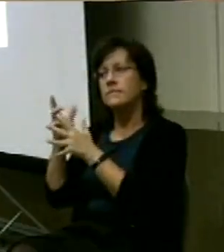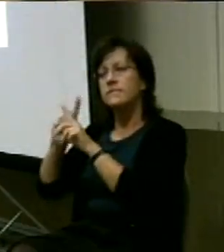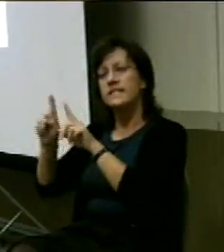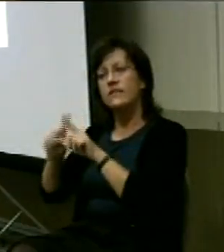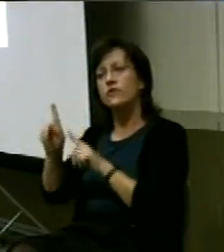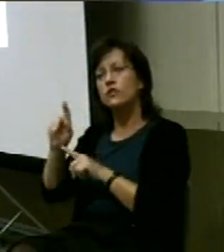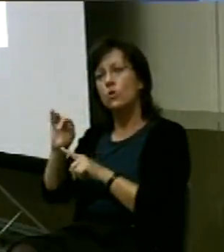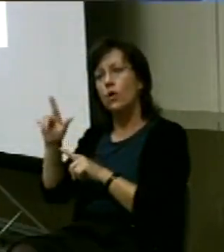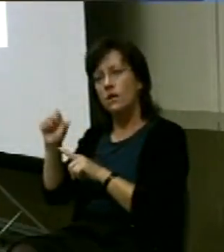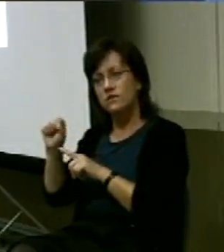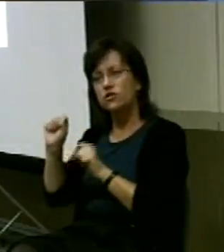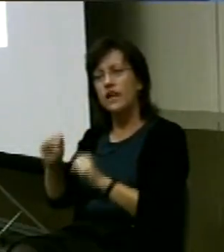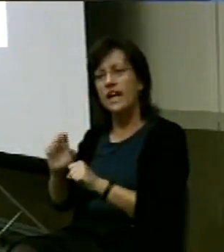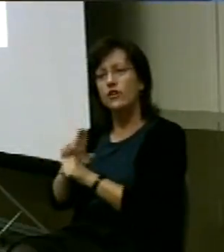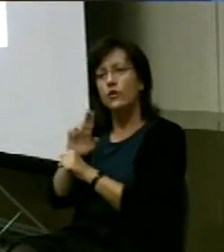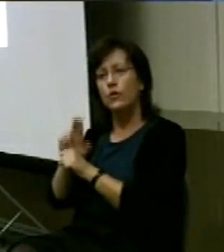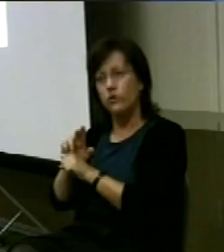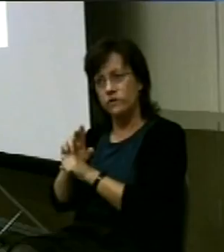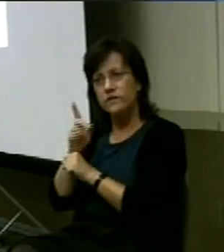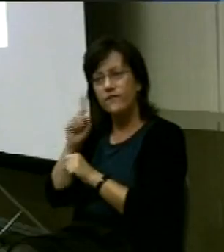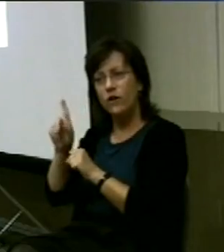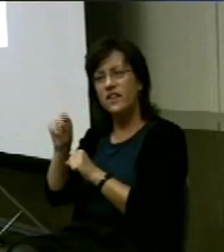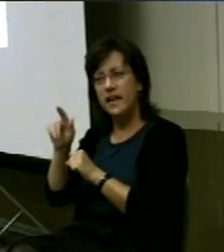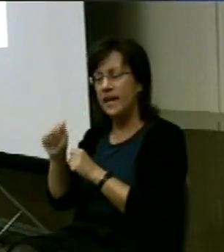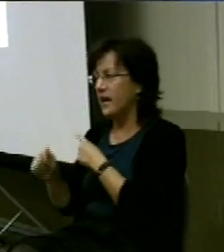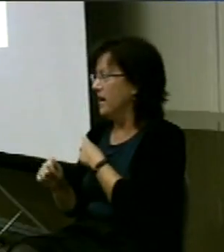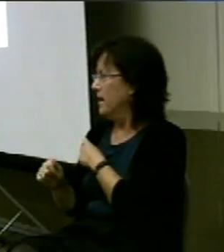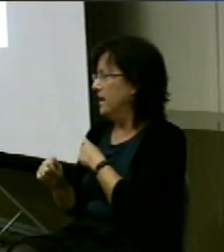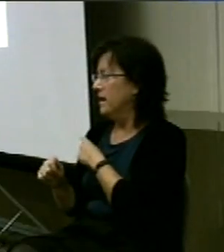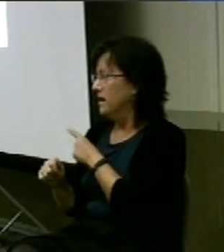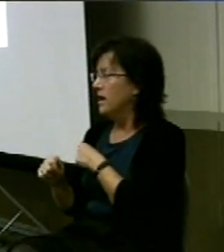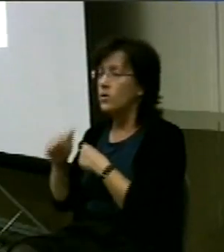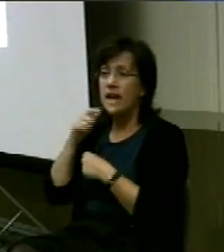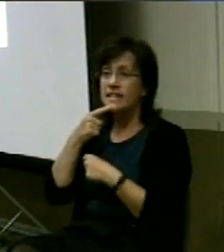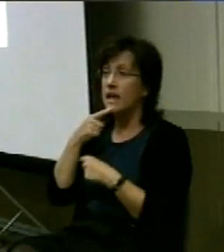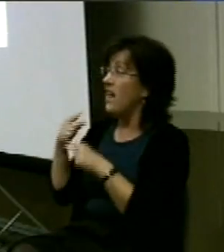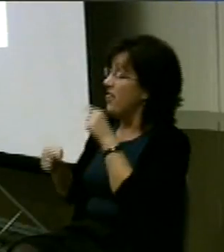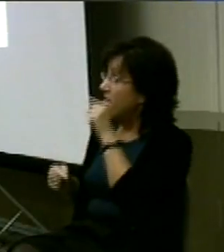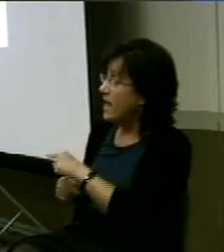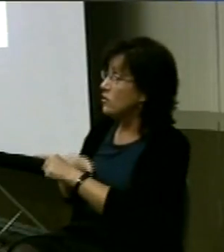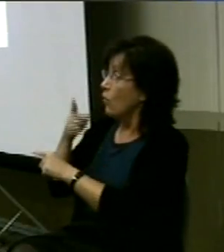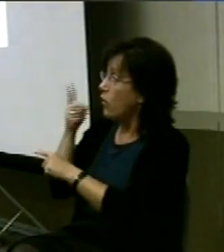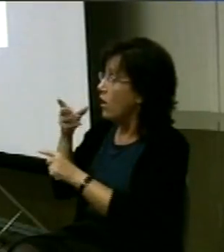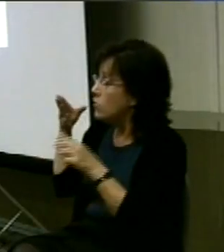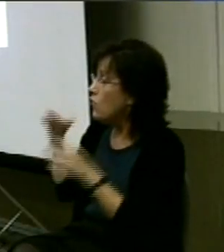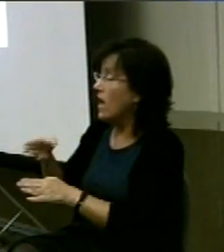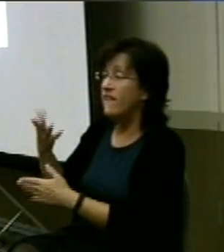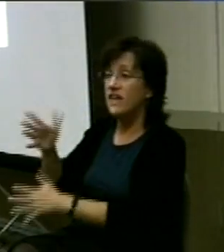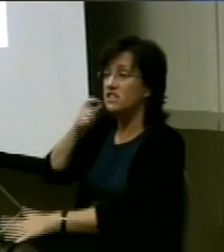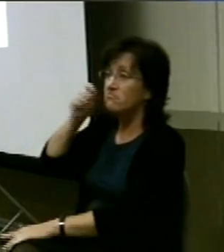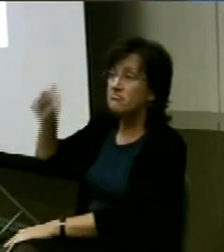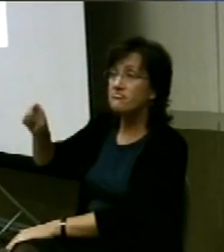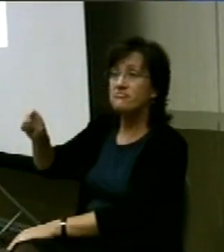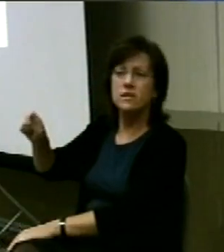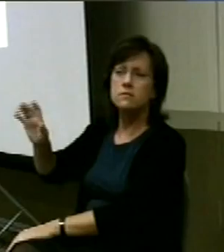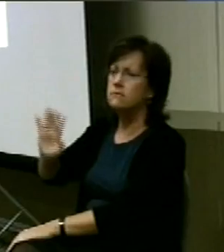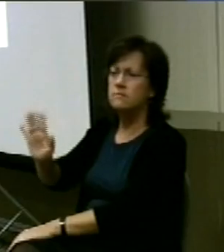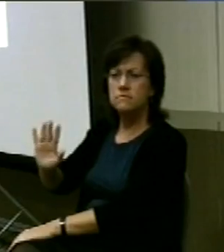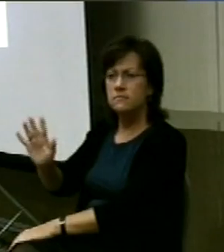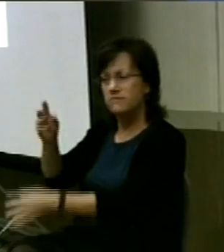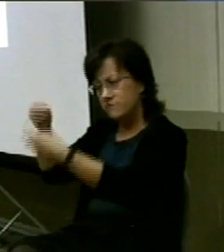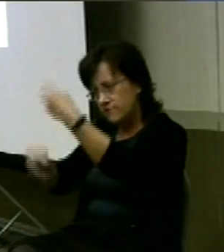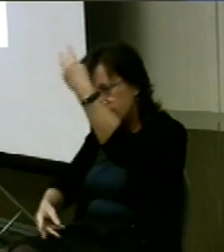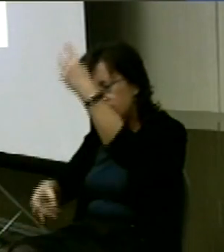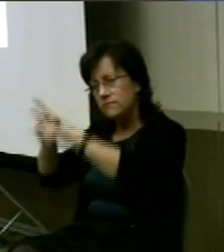that you can use to have that data. We're not here to tell you that this is the one way to collect data and this is the behavior you should collect